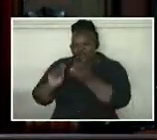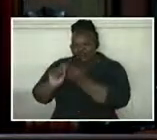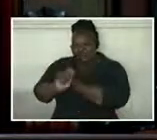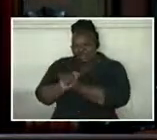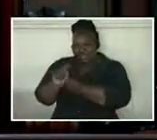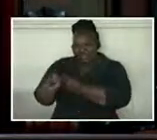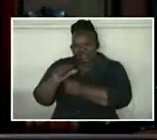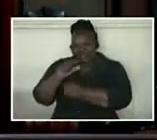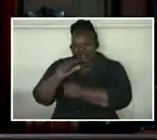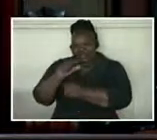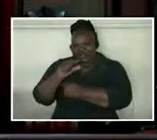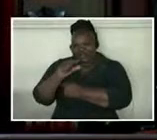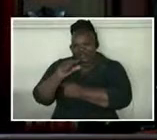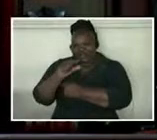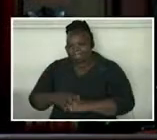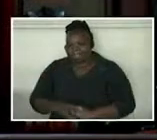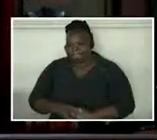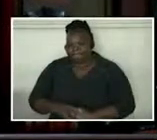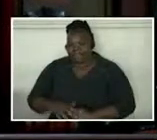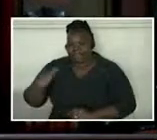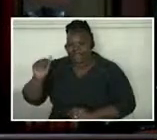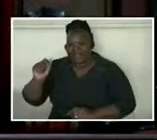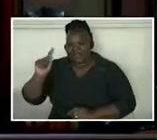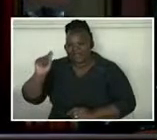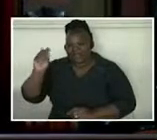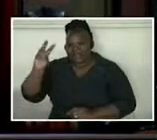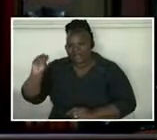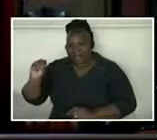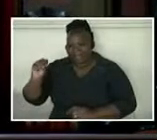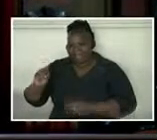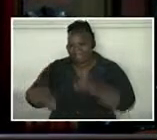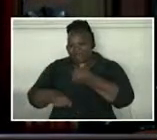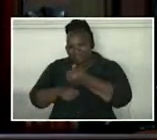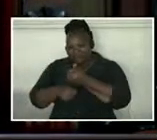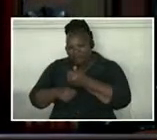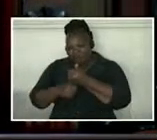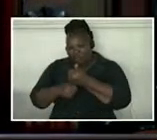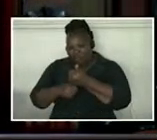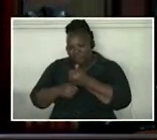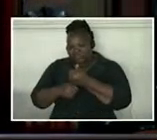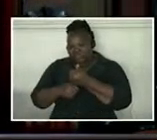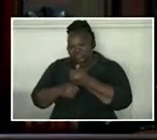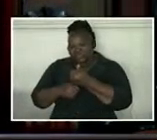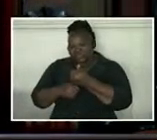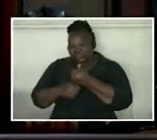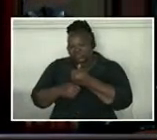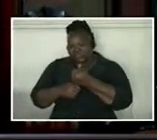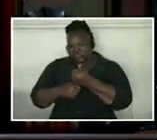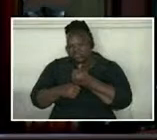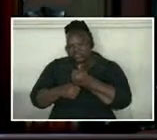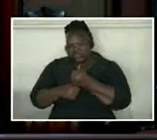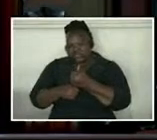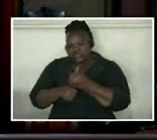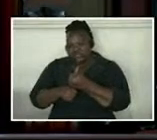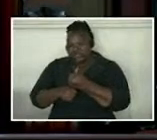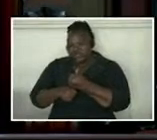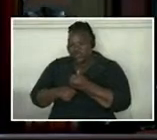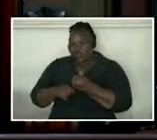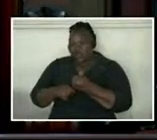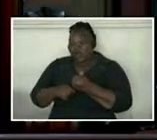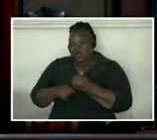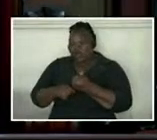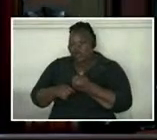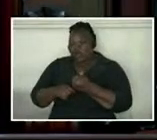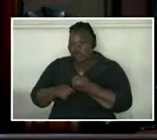speaker the atm support the rating of under arranging for understanding program for this